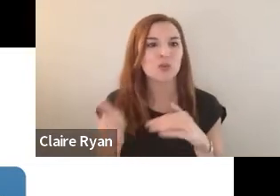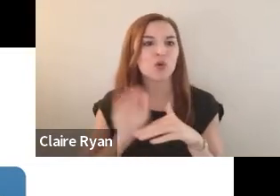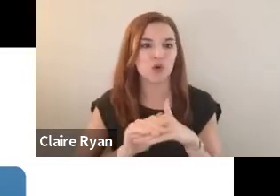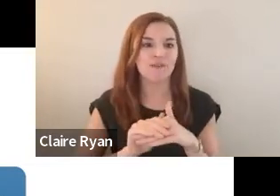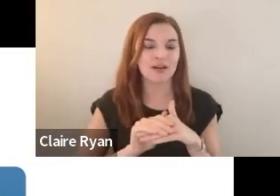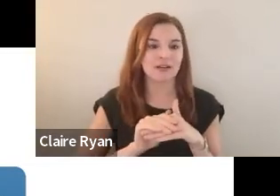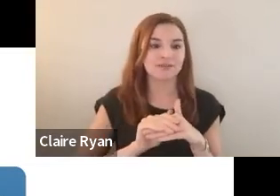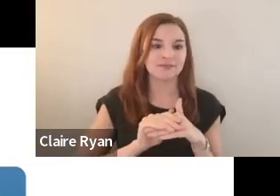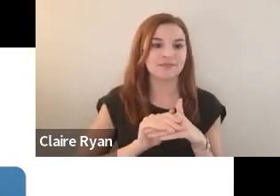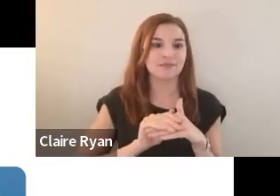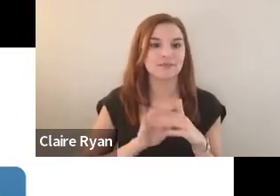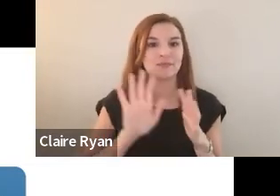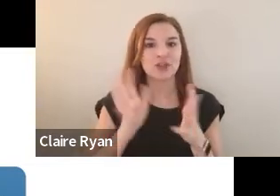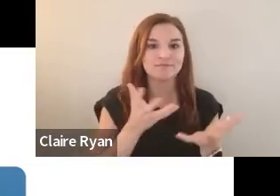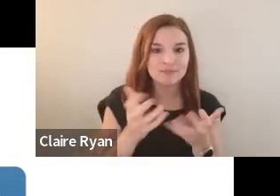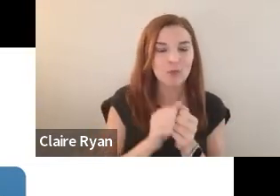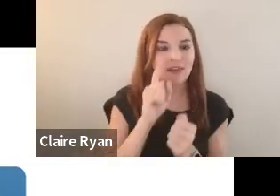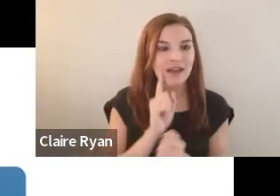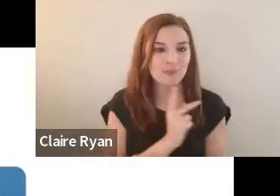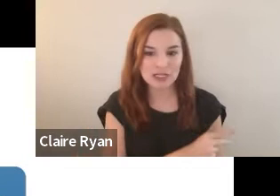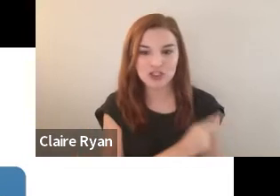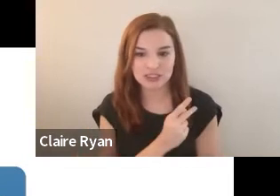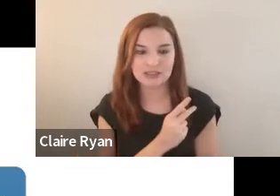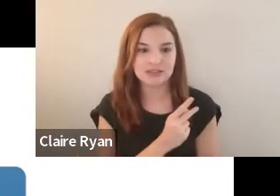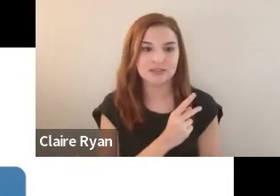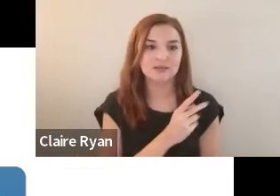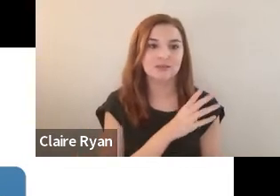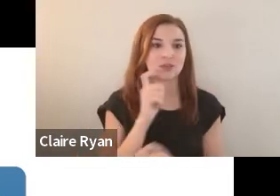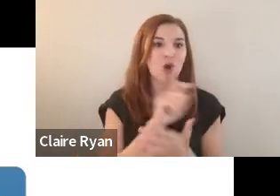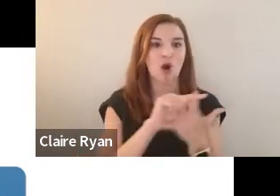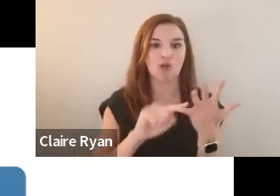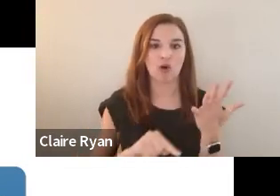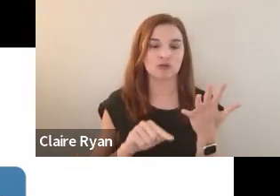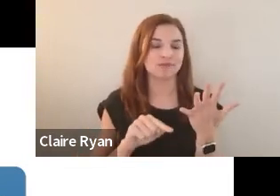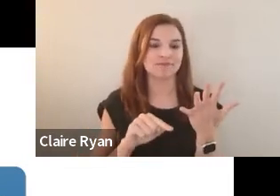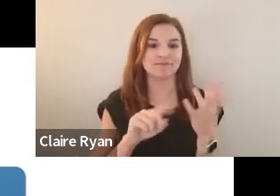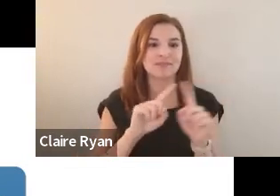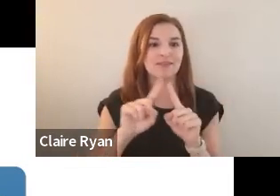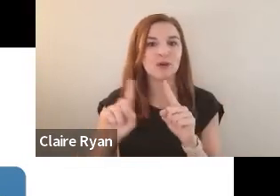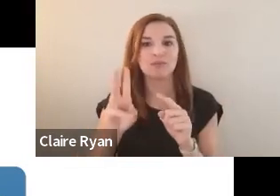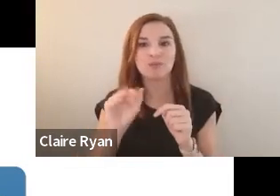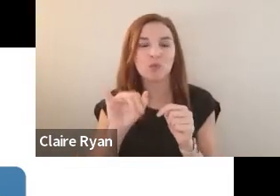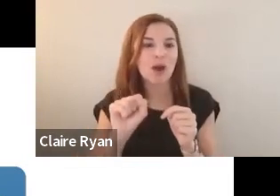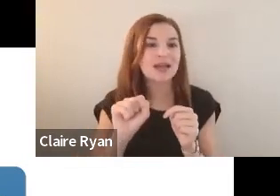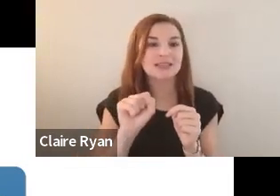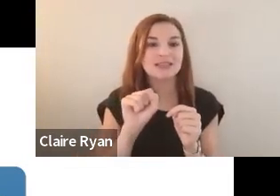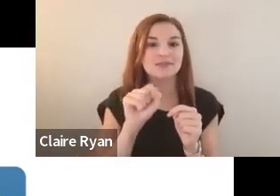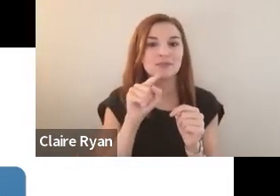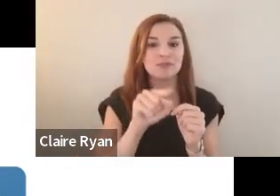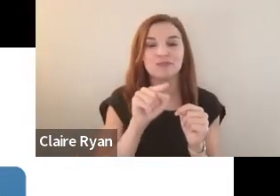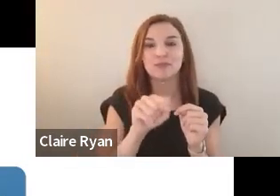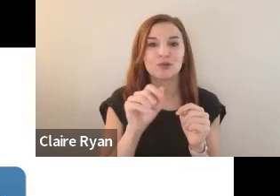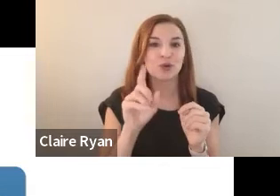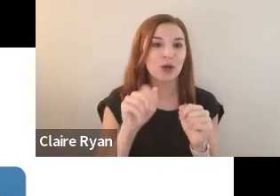how to communicate with deaf patients. So think about different ways that you can do that and working with those deaf patients.